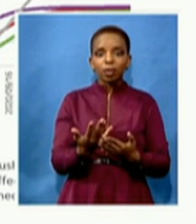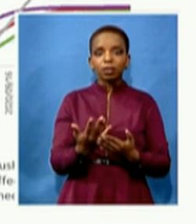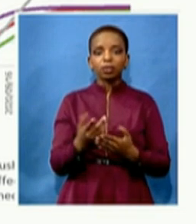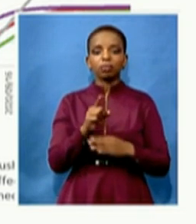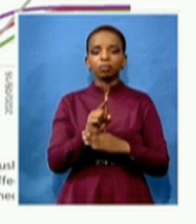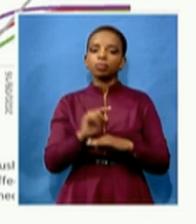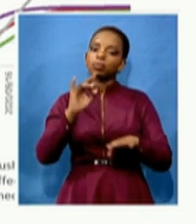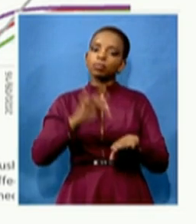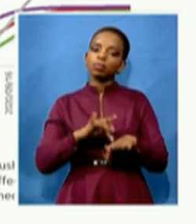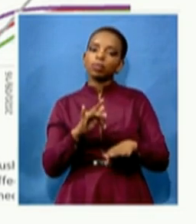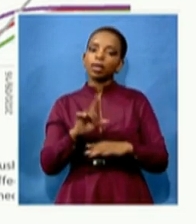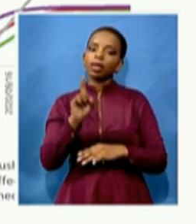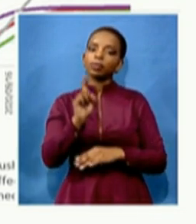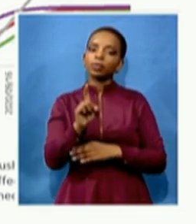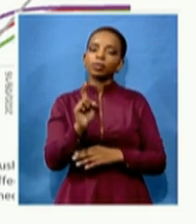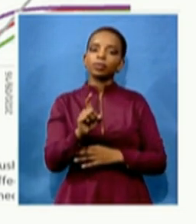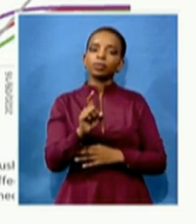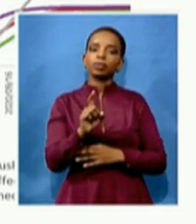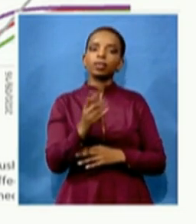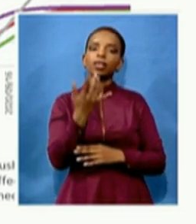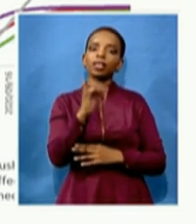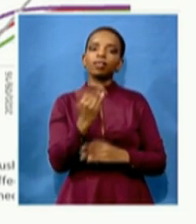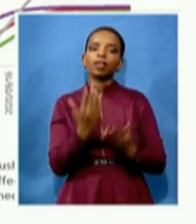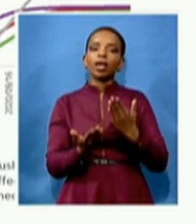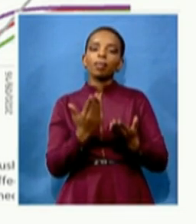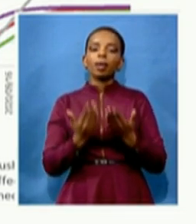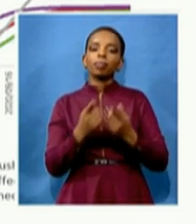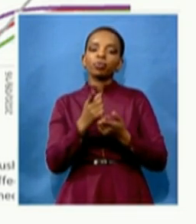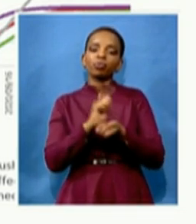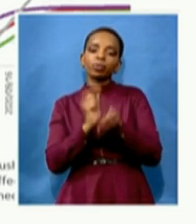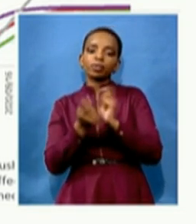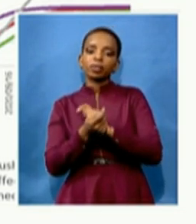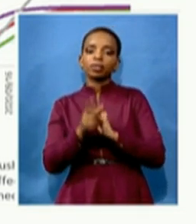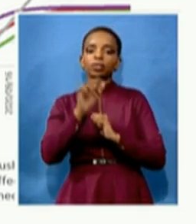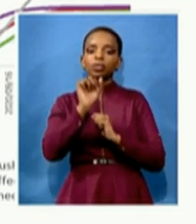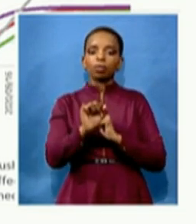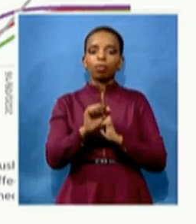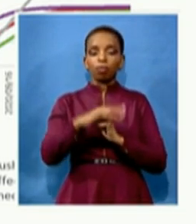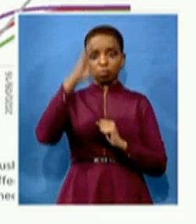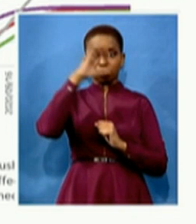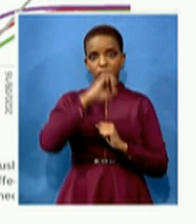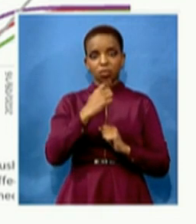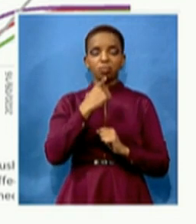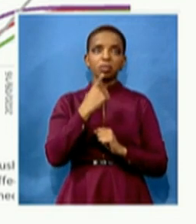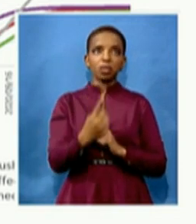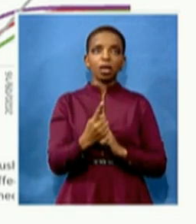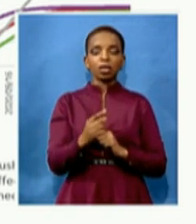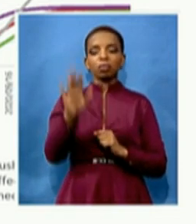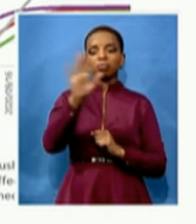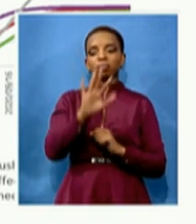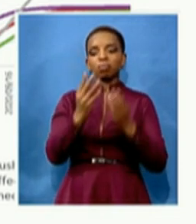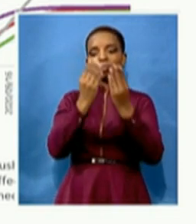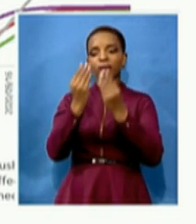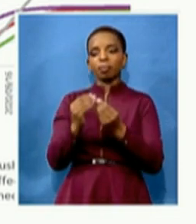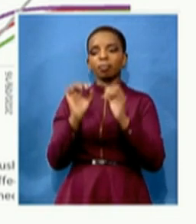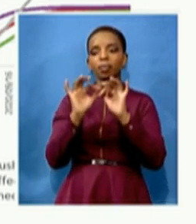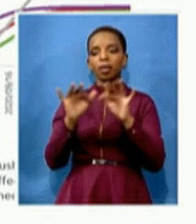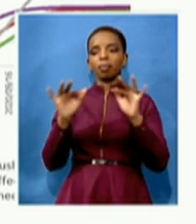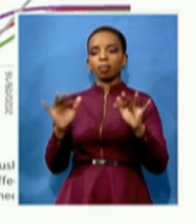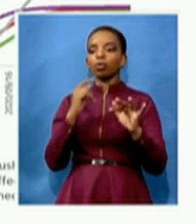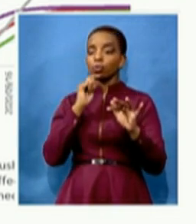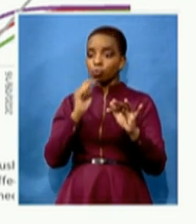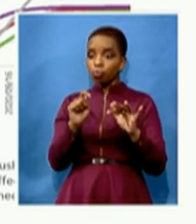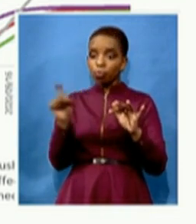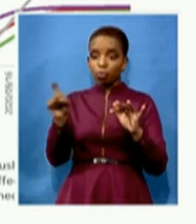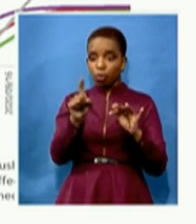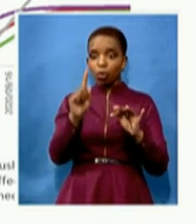your assumption for the asymptomatic proportion of the population, then that's going to have a big effect on the deaths. One of the things we've